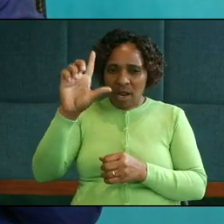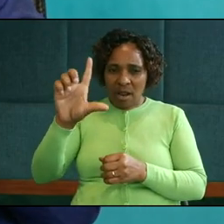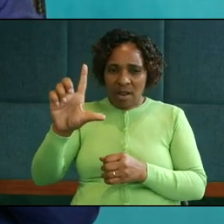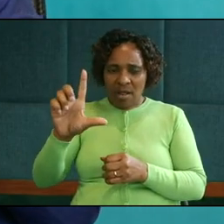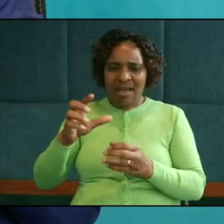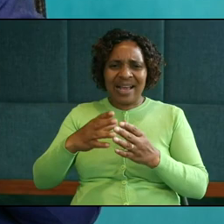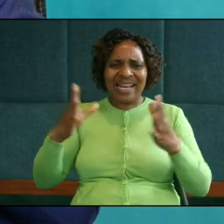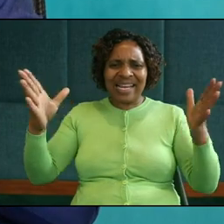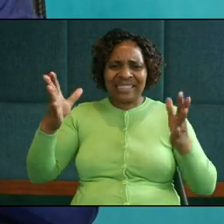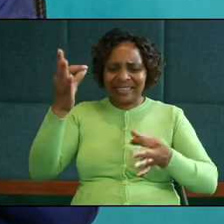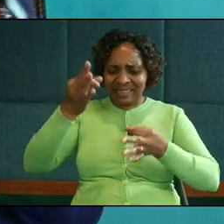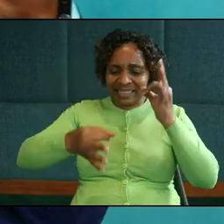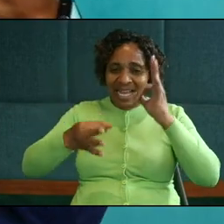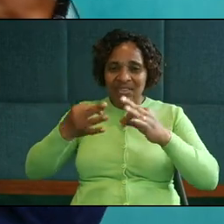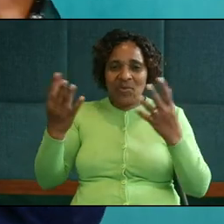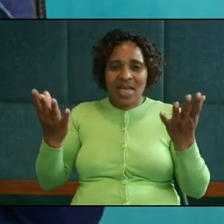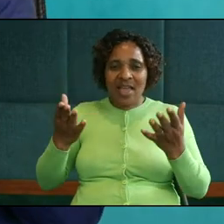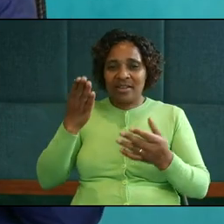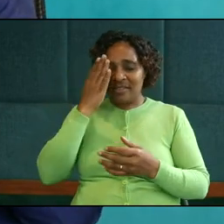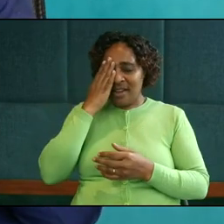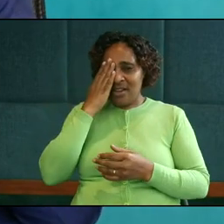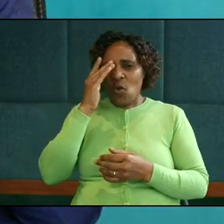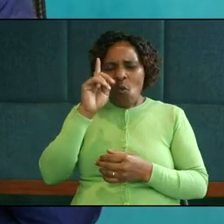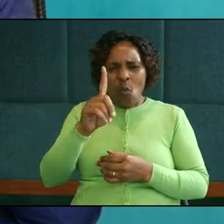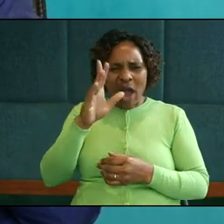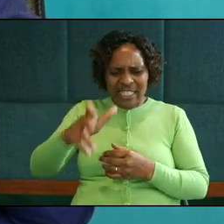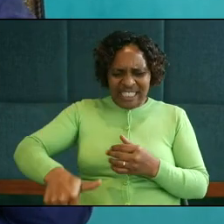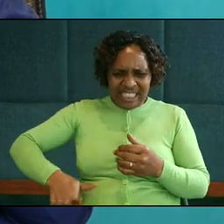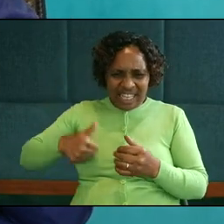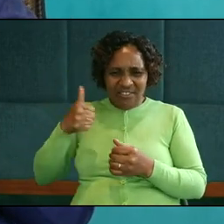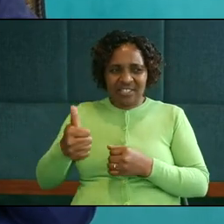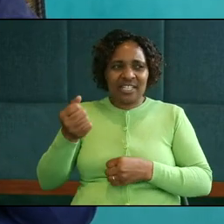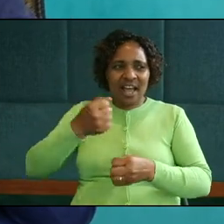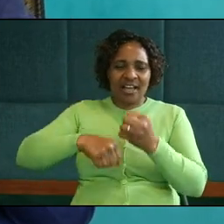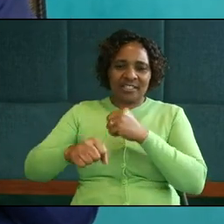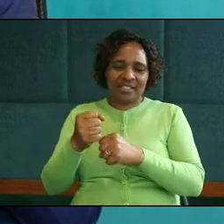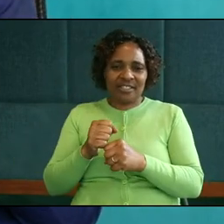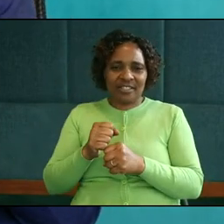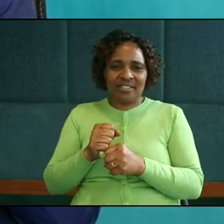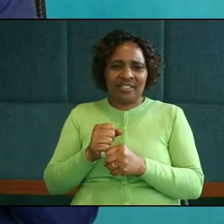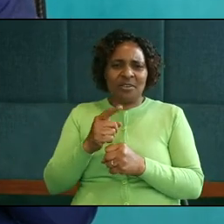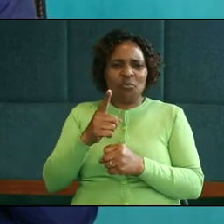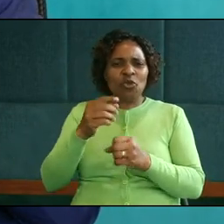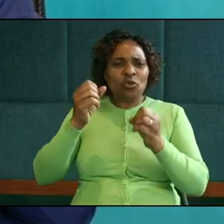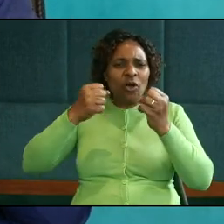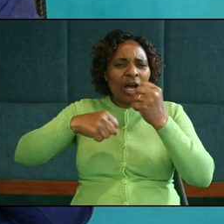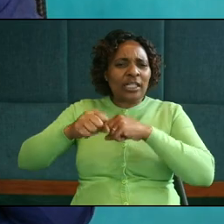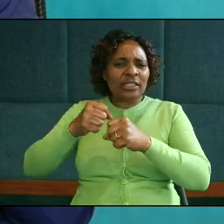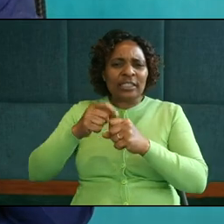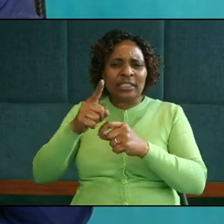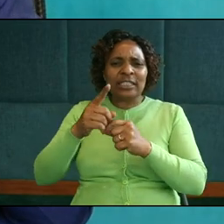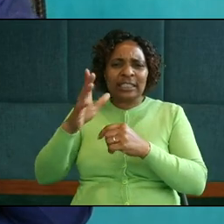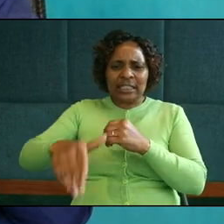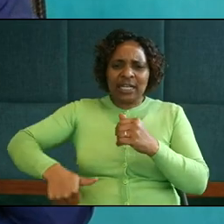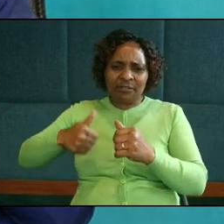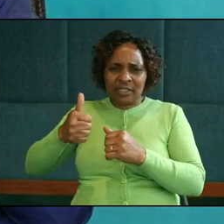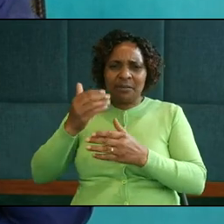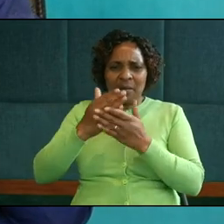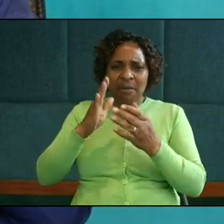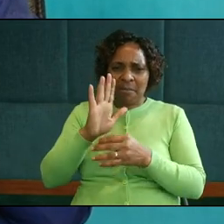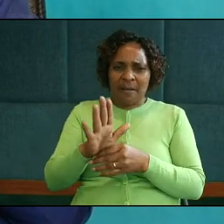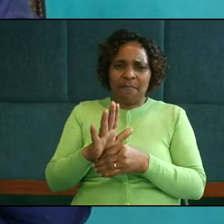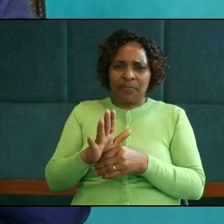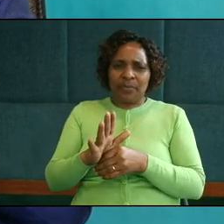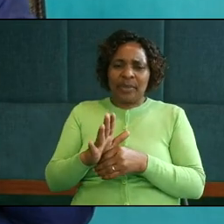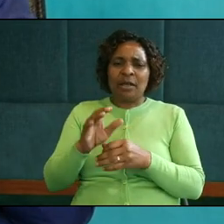you know. Mm-hmm. And so just from that one selfless act, I'd call it selfless, wouldn't you? I think that it was very selfless on her part. She could have hung on to